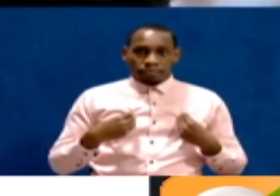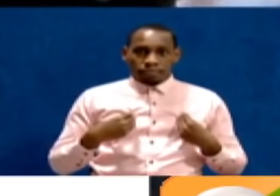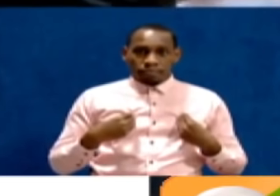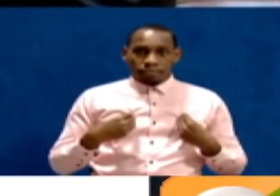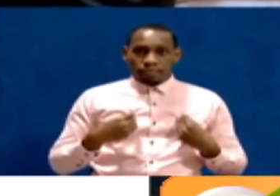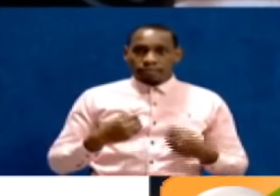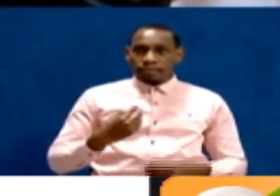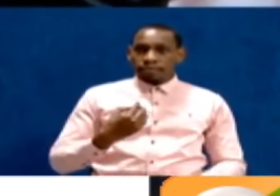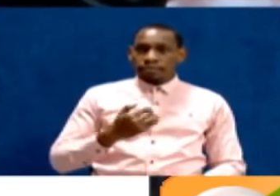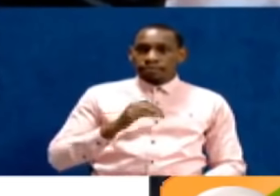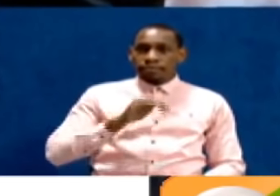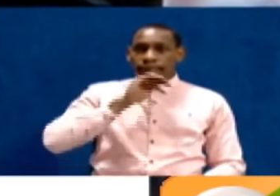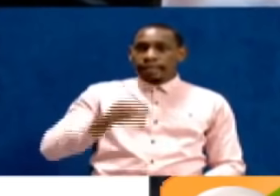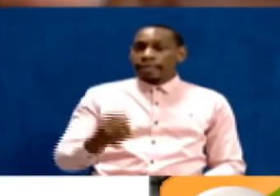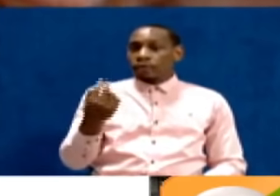these are my two sons. Yes.